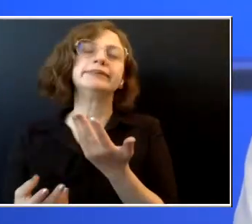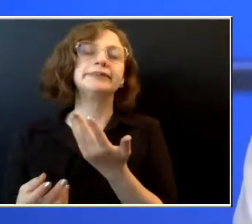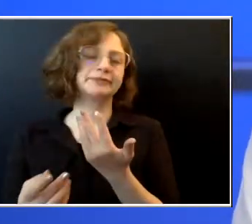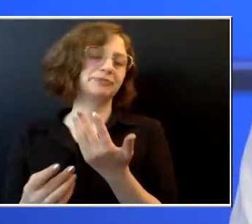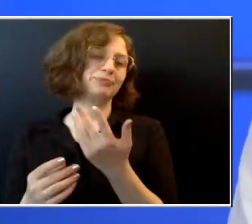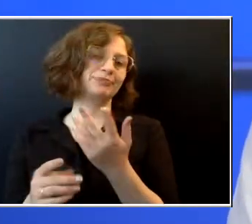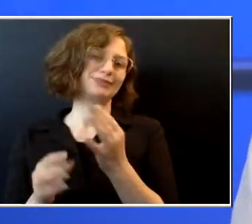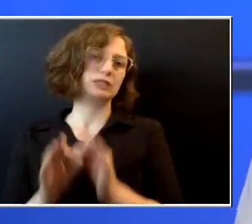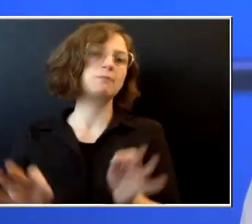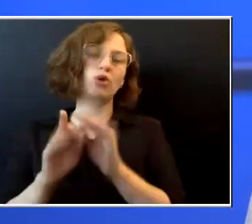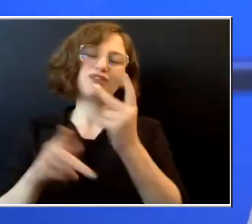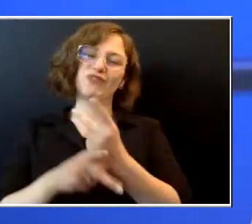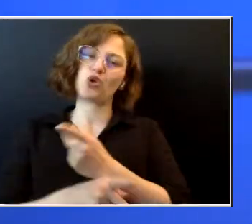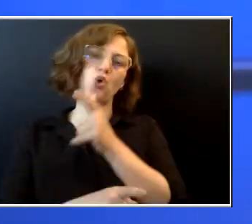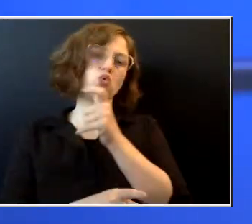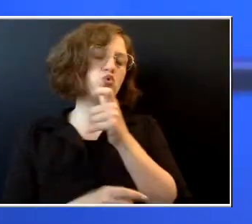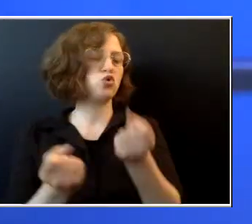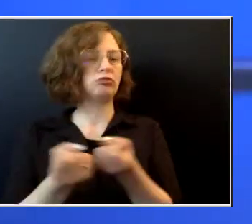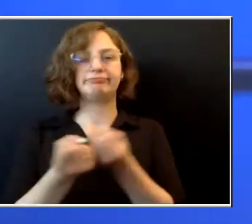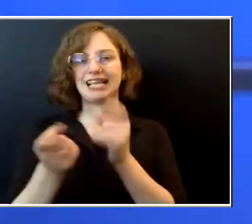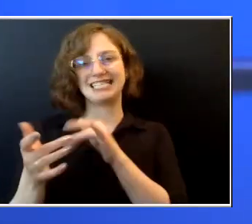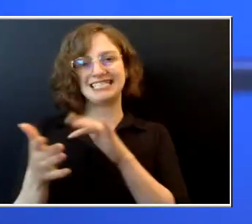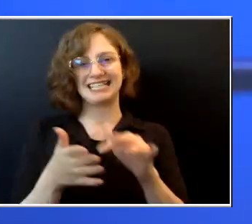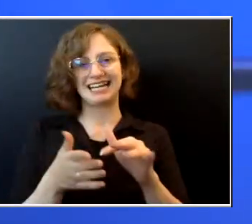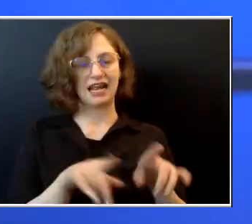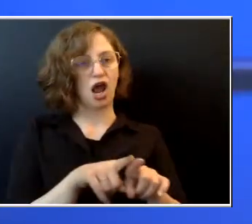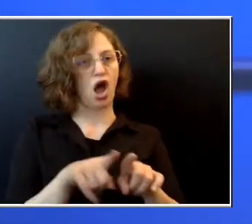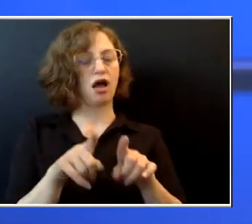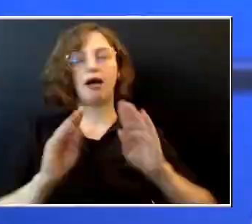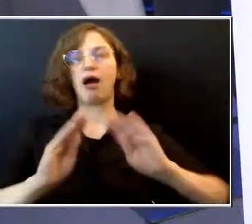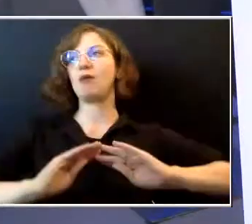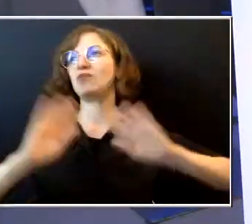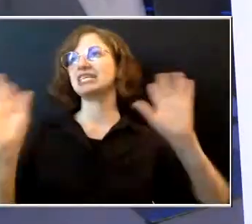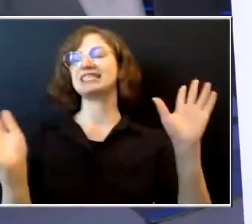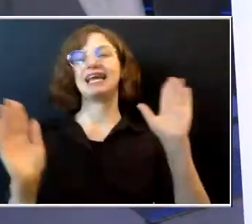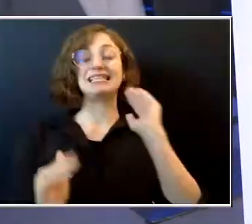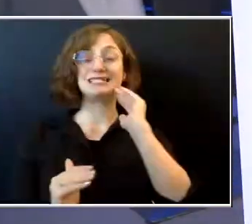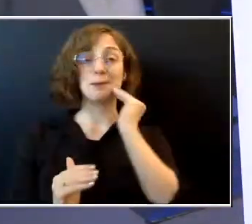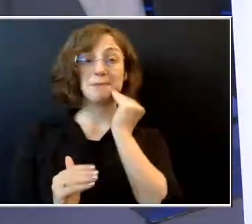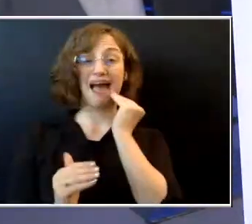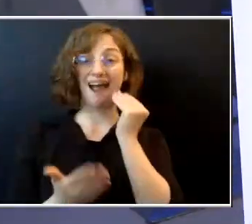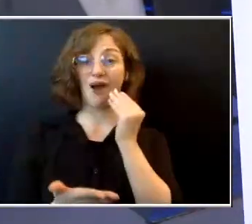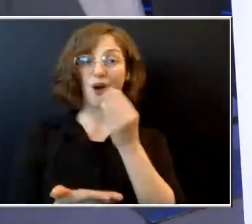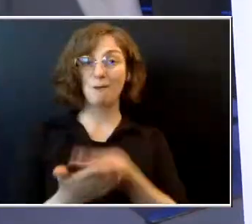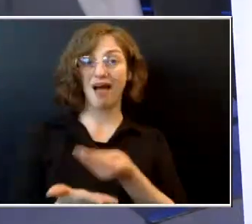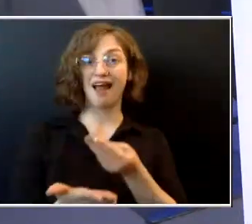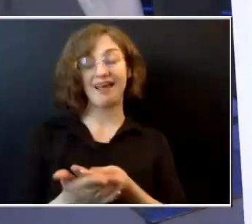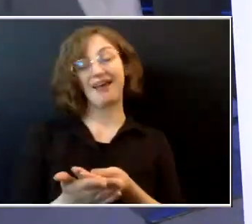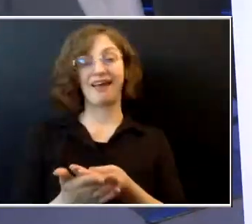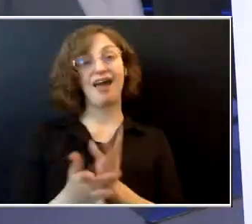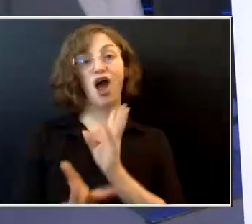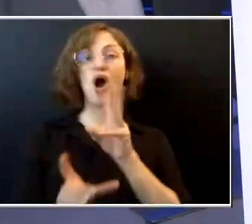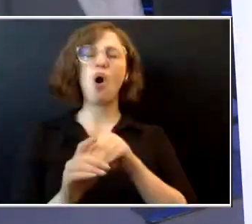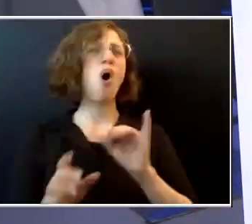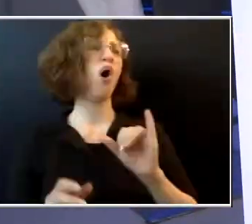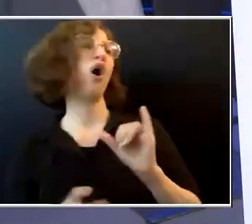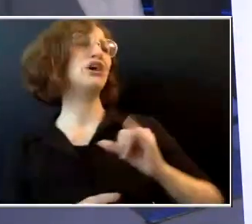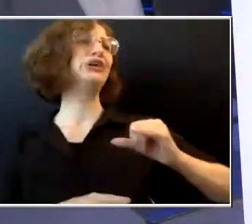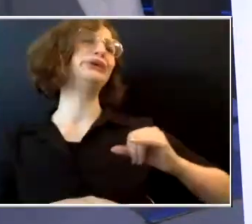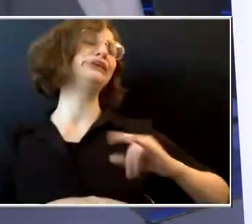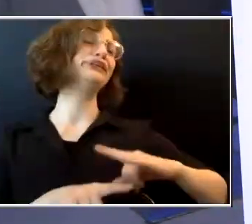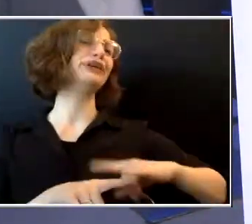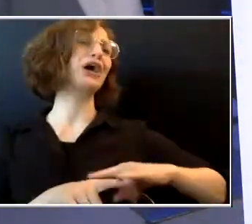there's been tobacco money involved in research as well. For research, cigarettes are really safe and good for you, right? Or not. Okay,